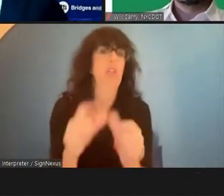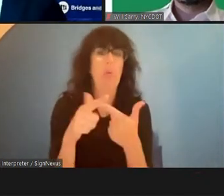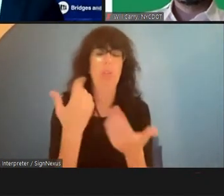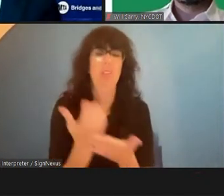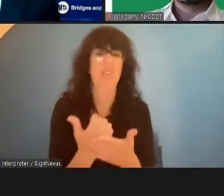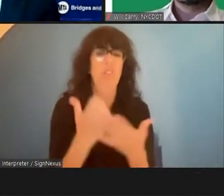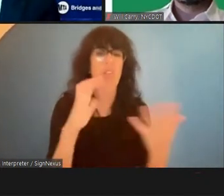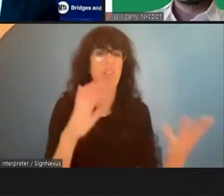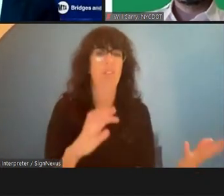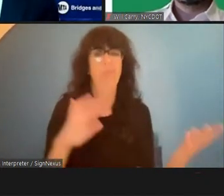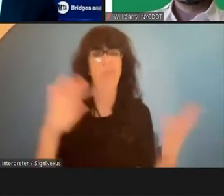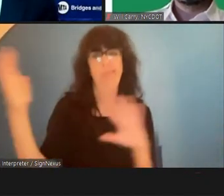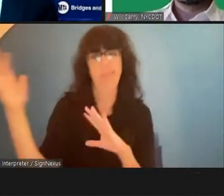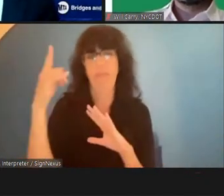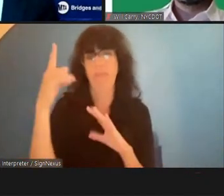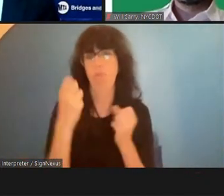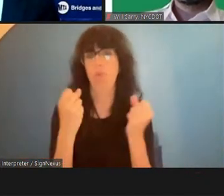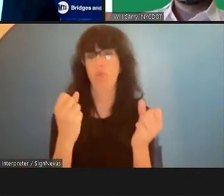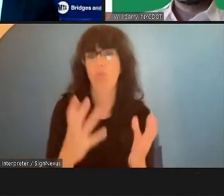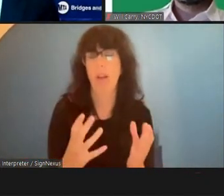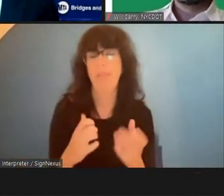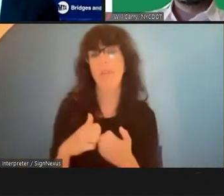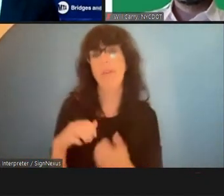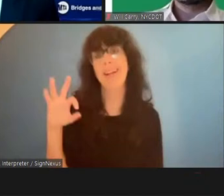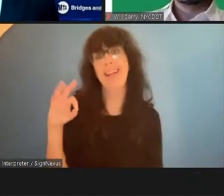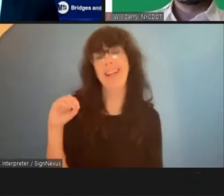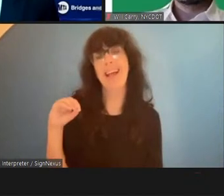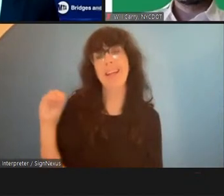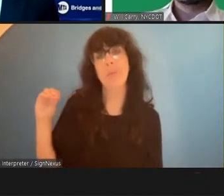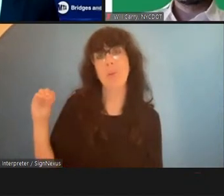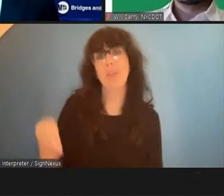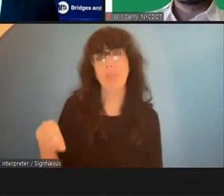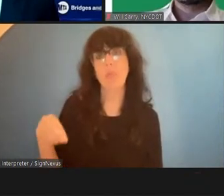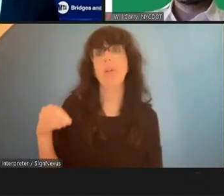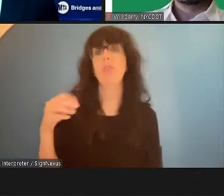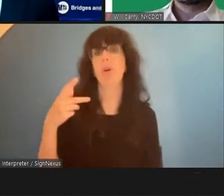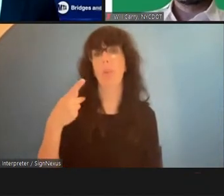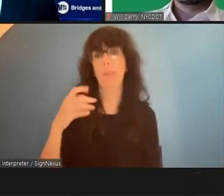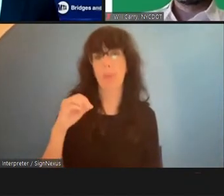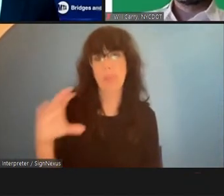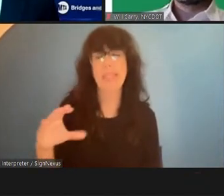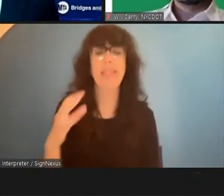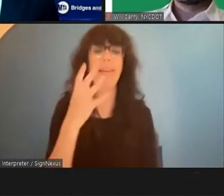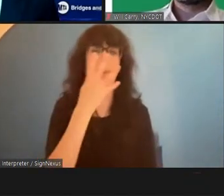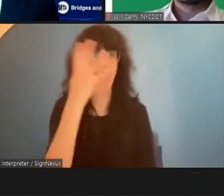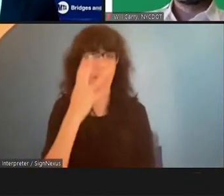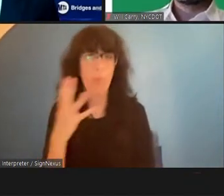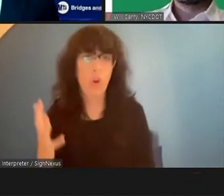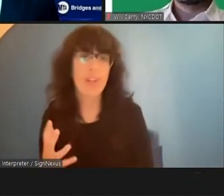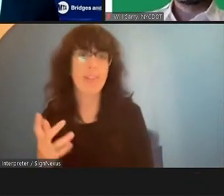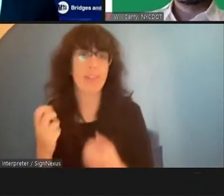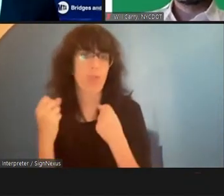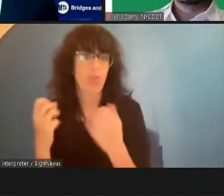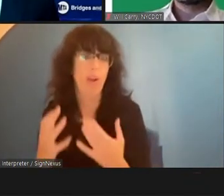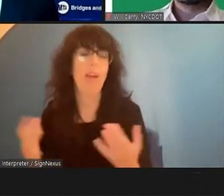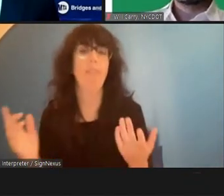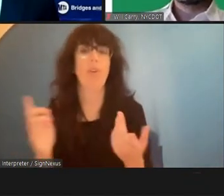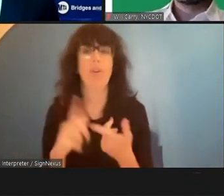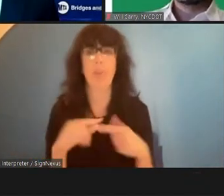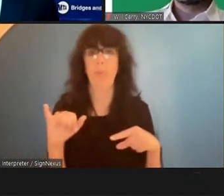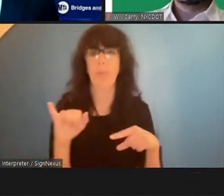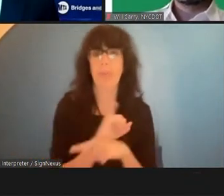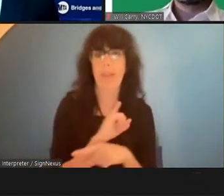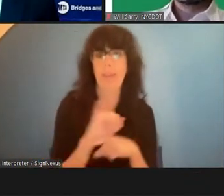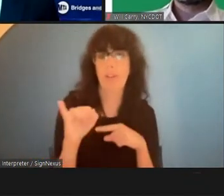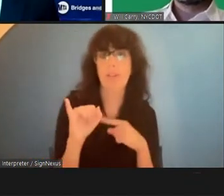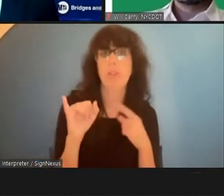community 90 of which are immigrants people of color our industries drivers taxis and